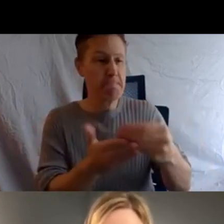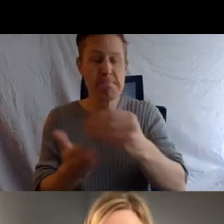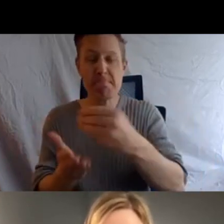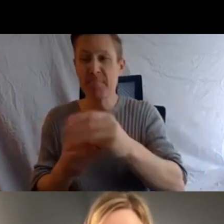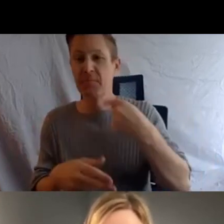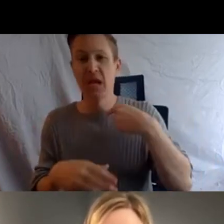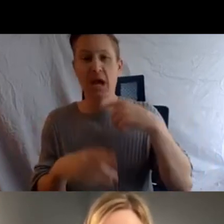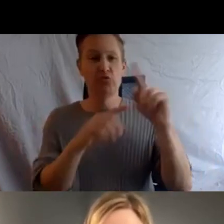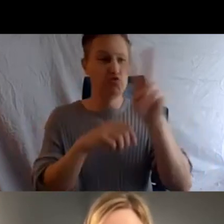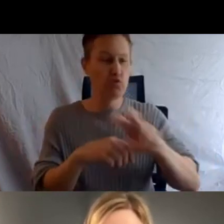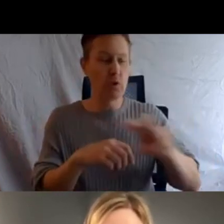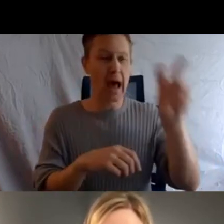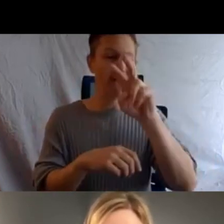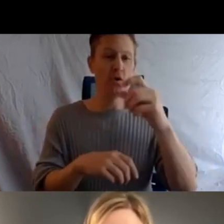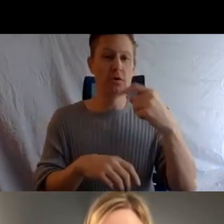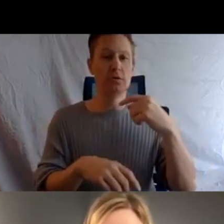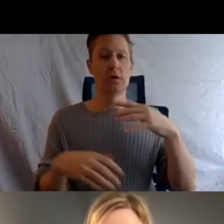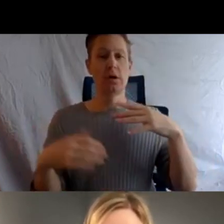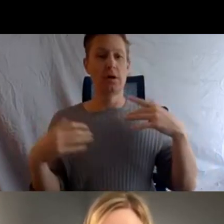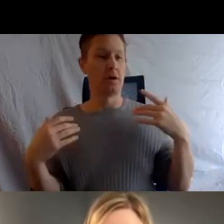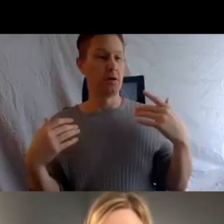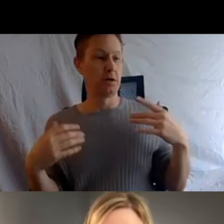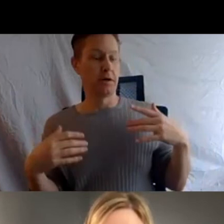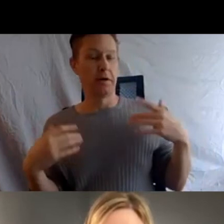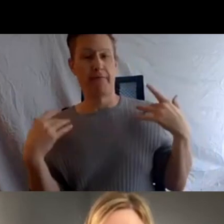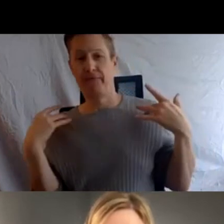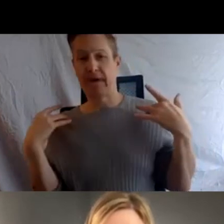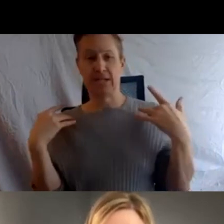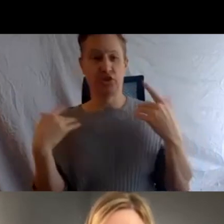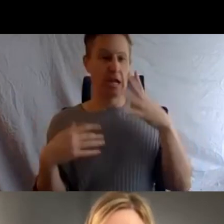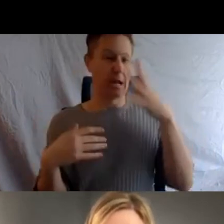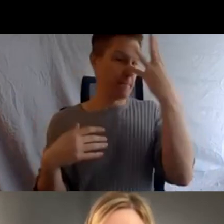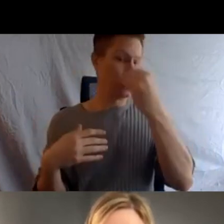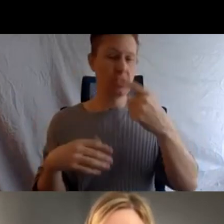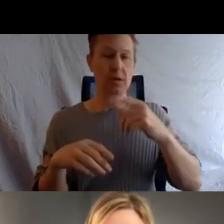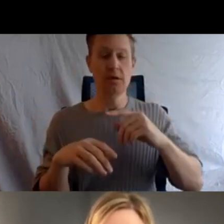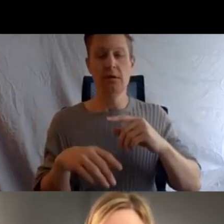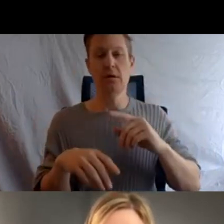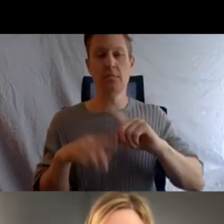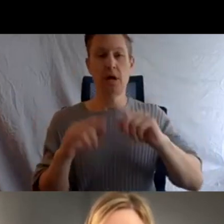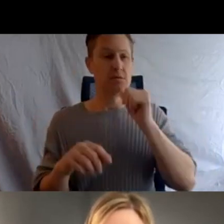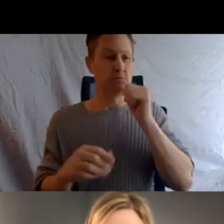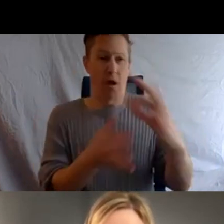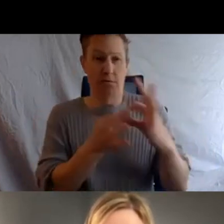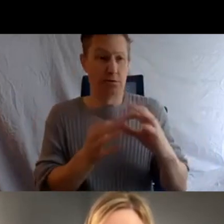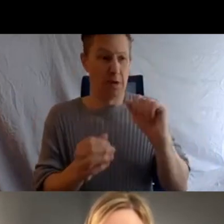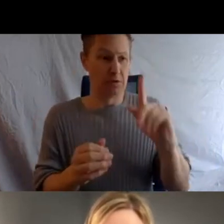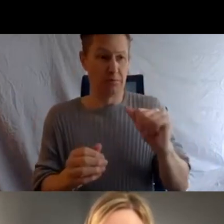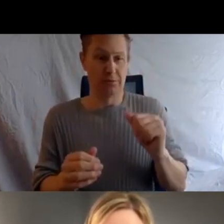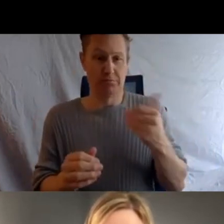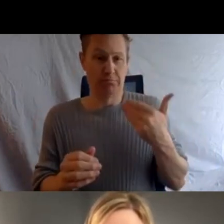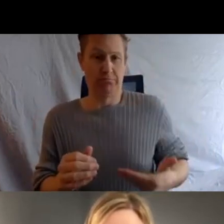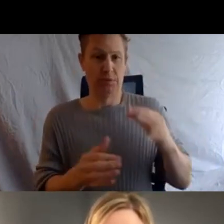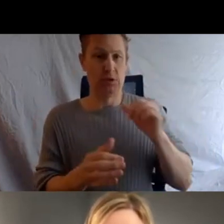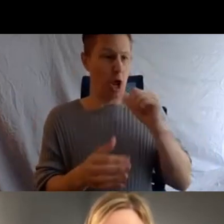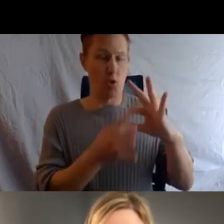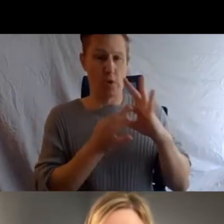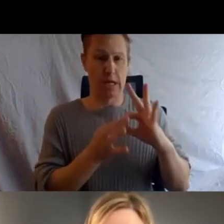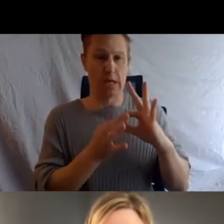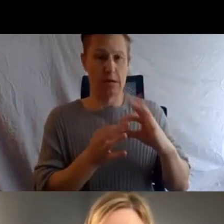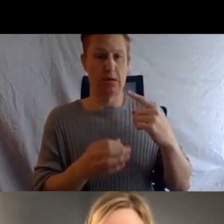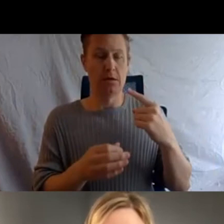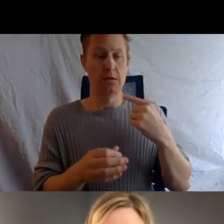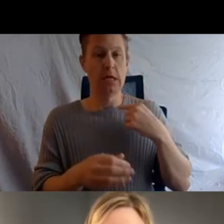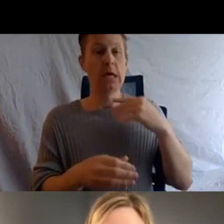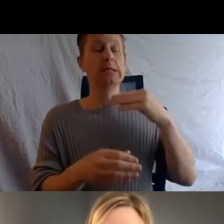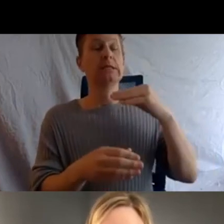love fashion and beauty, but none of those things have to do with my disability. My disability, is involved in me making all those